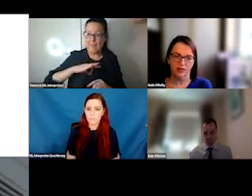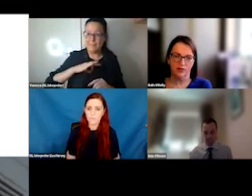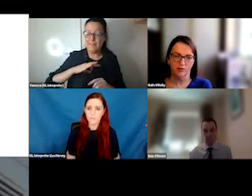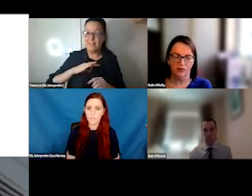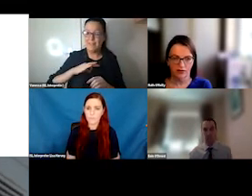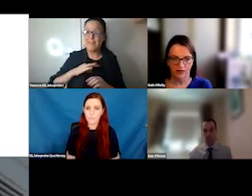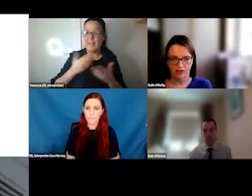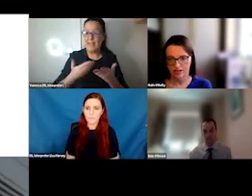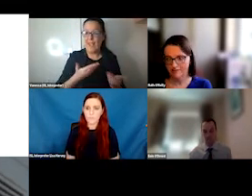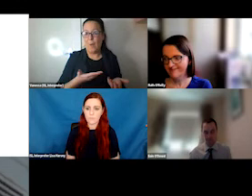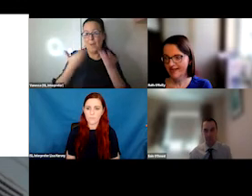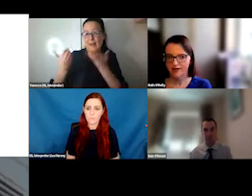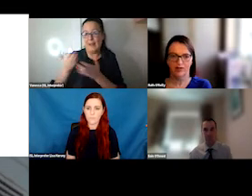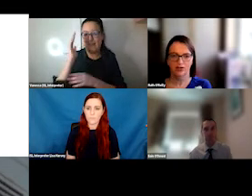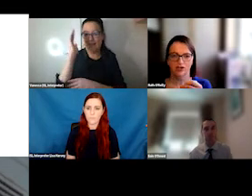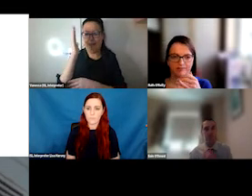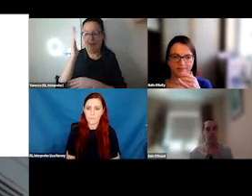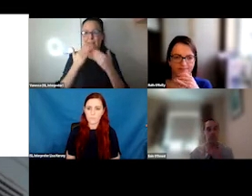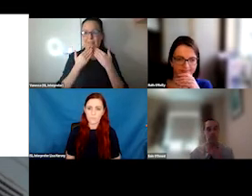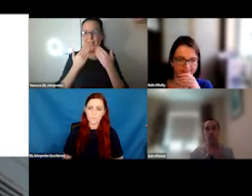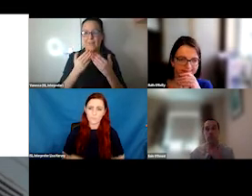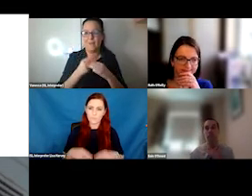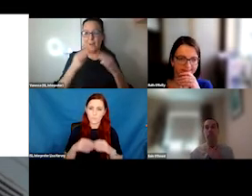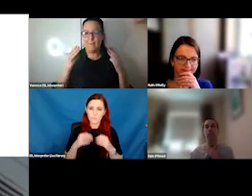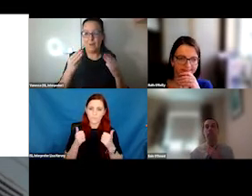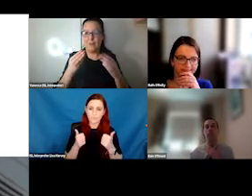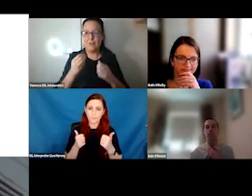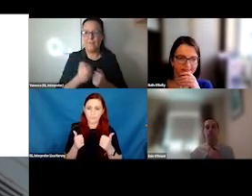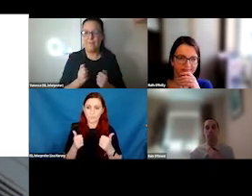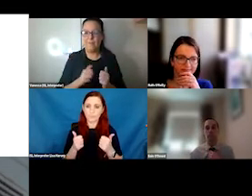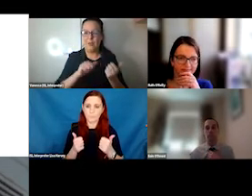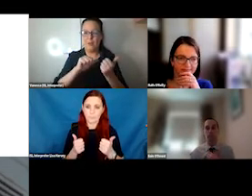you into more further detail. Thank you very much.